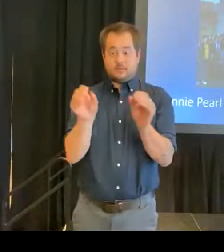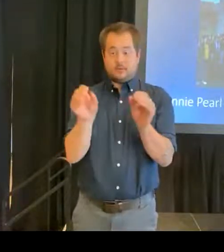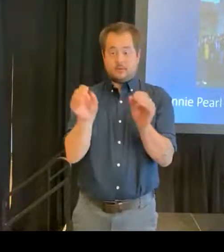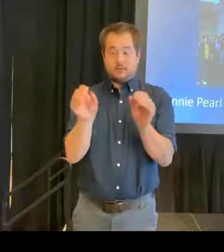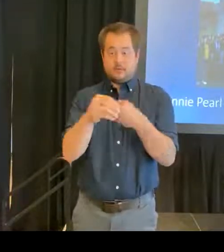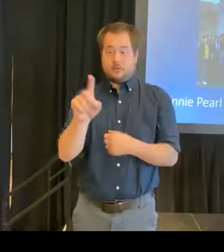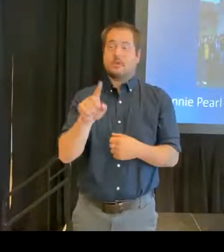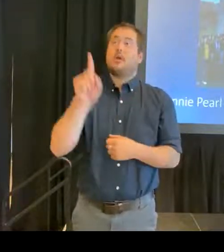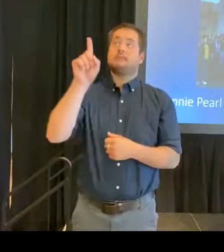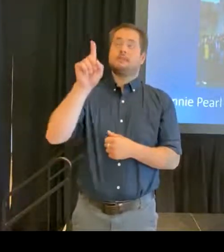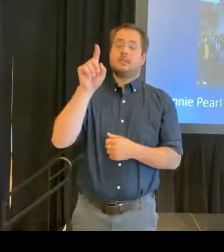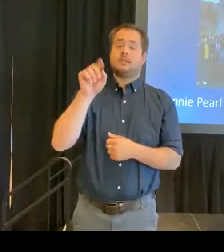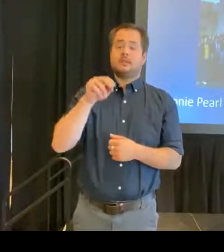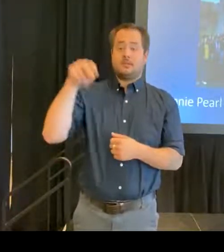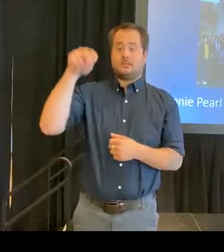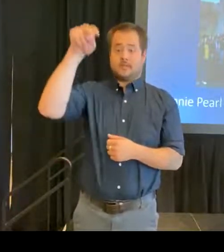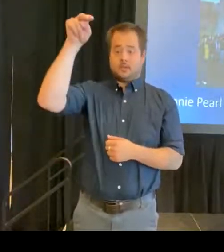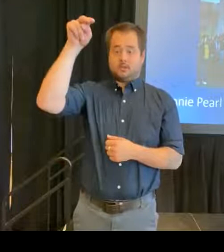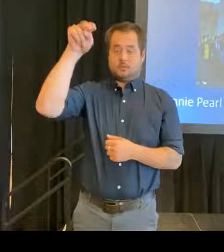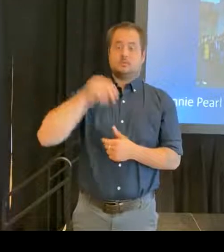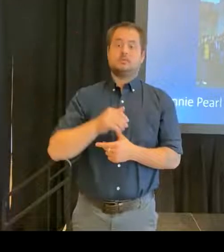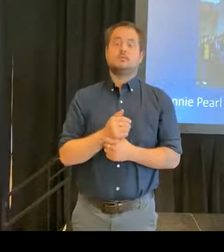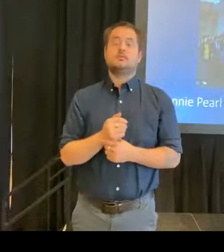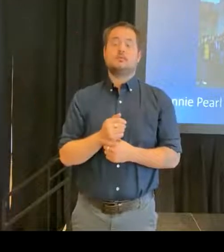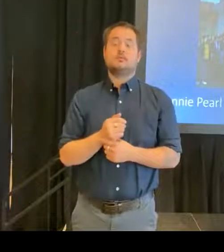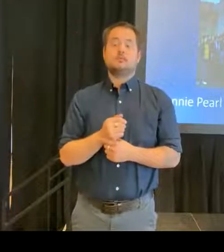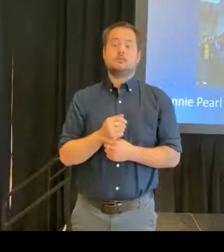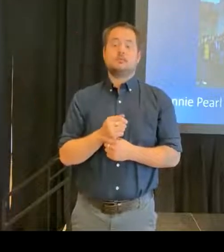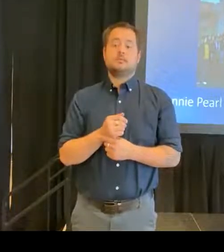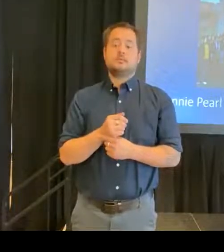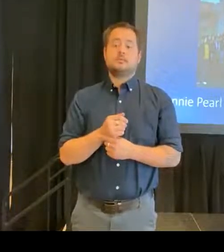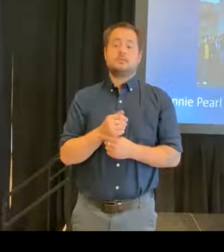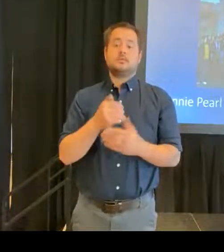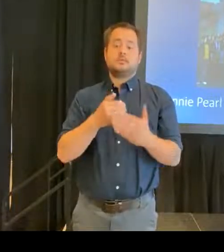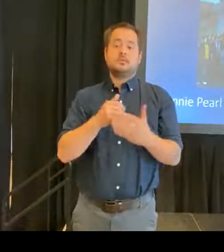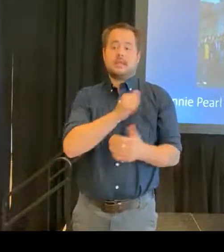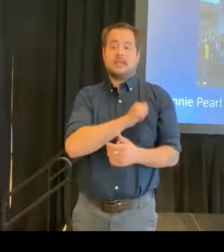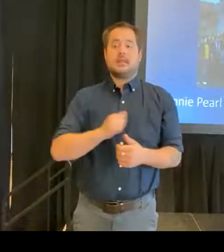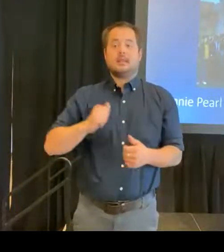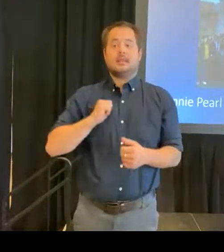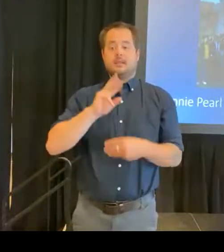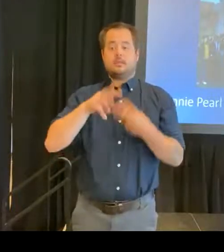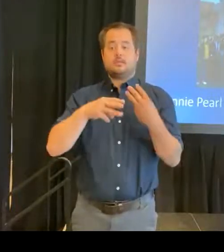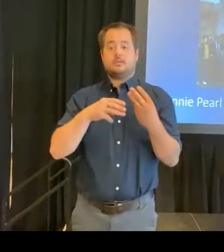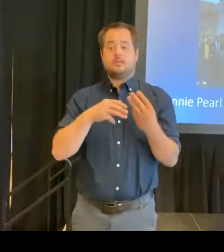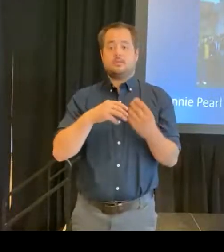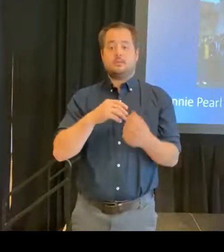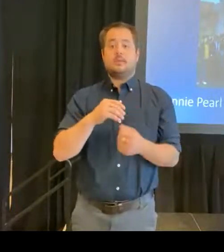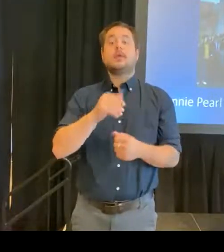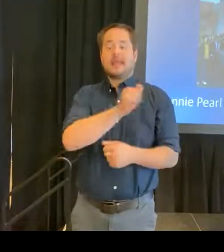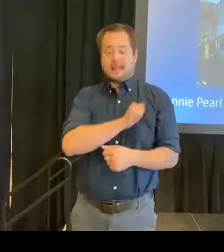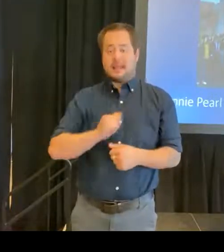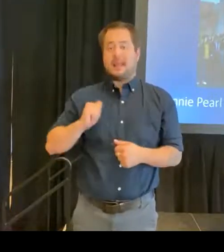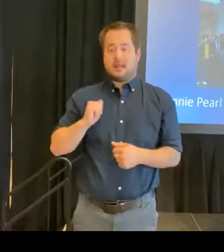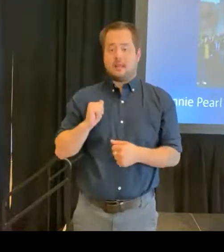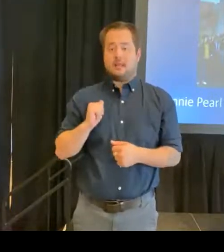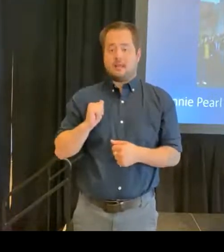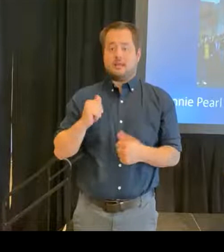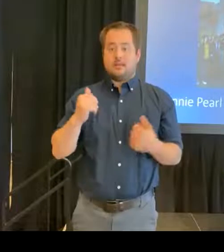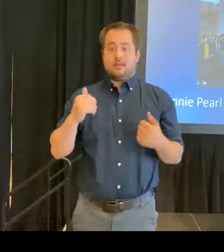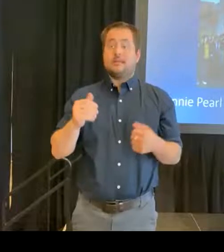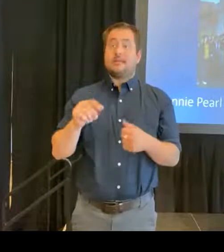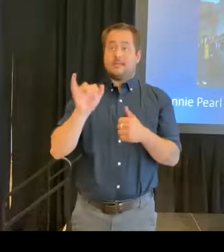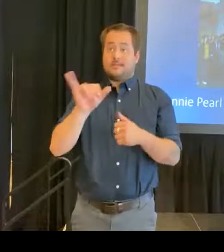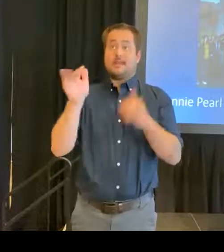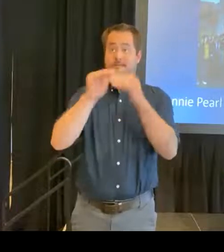upstairs over the Atlanta World in Birmingham, in Atlanta. It had a hole in